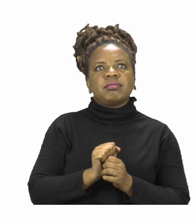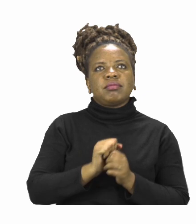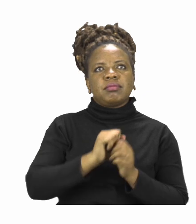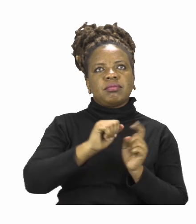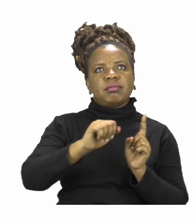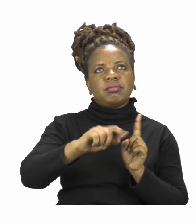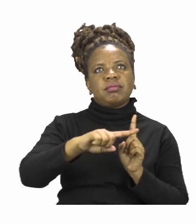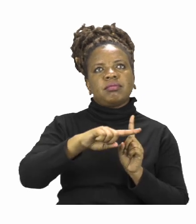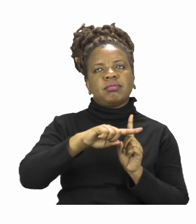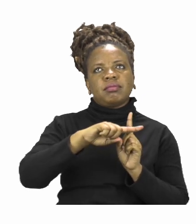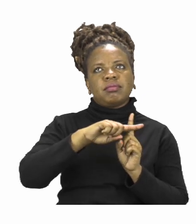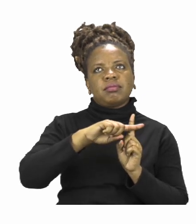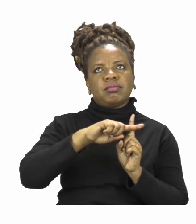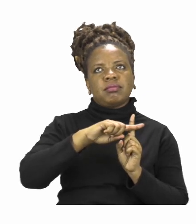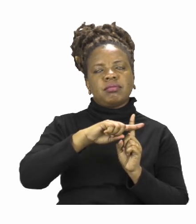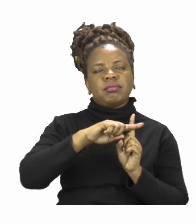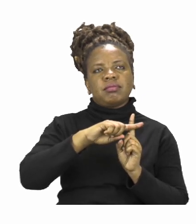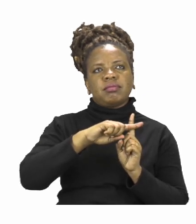Positive.